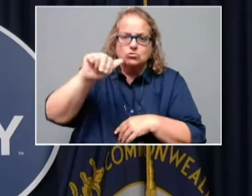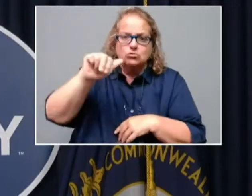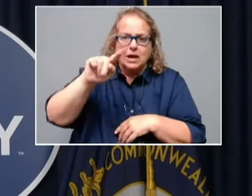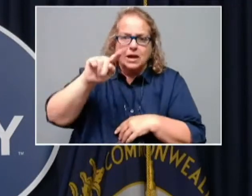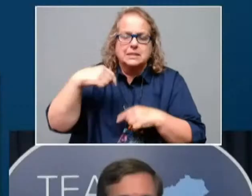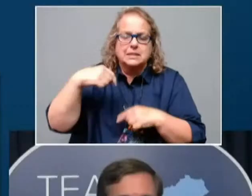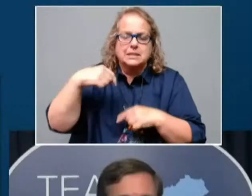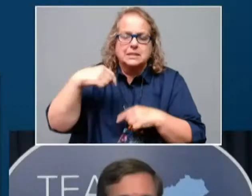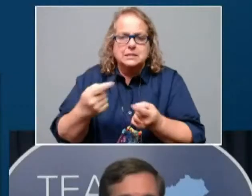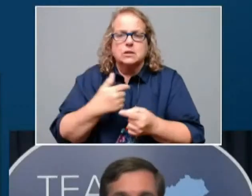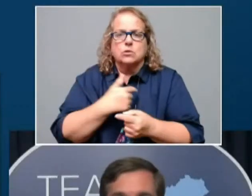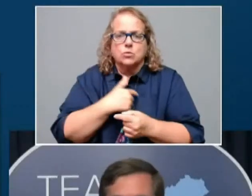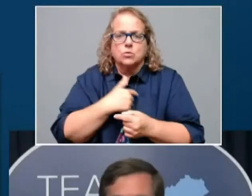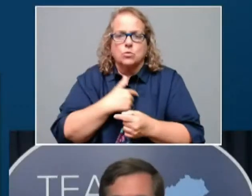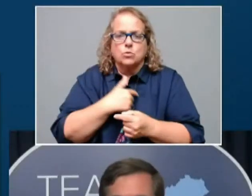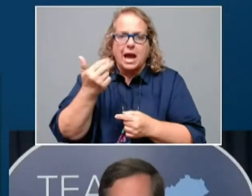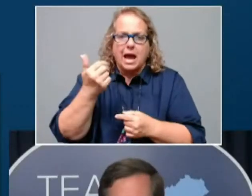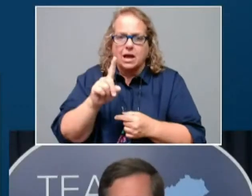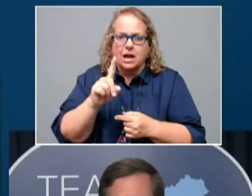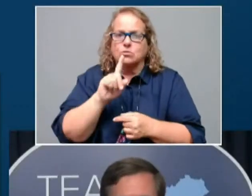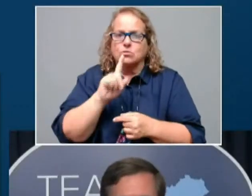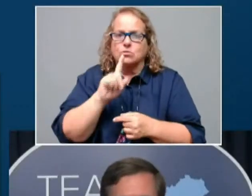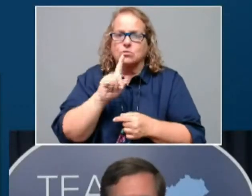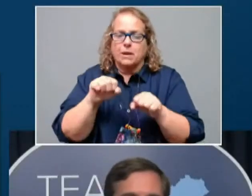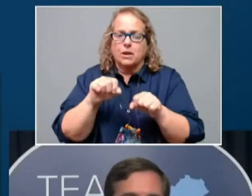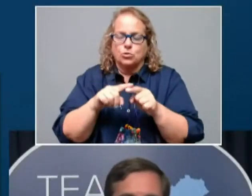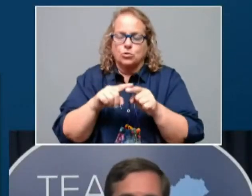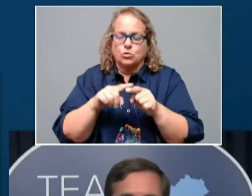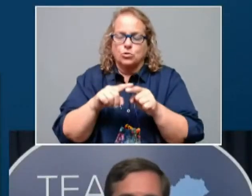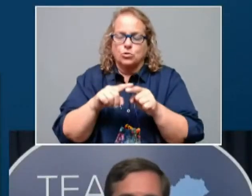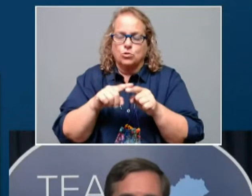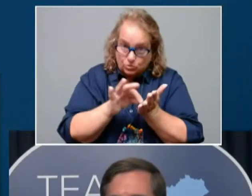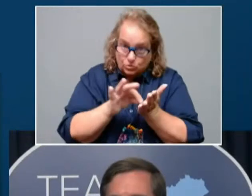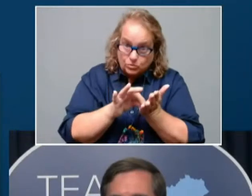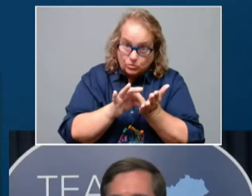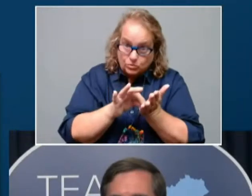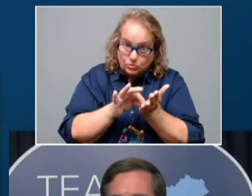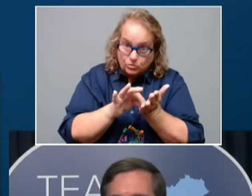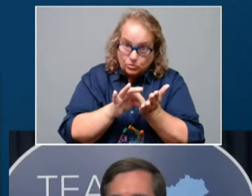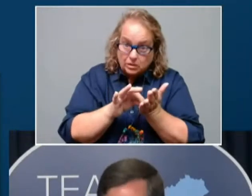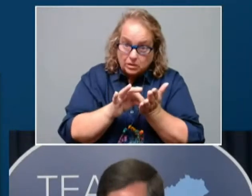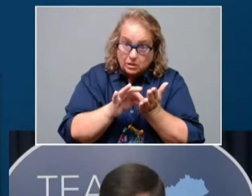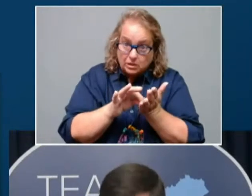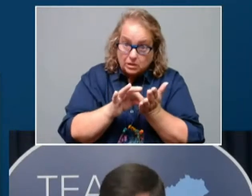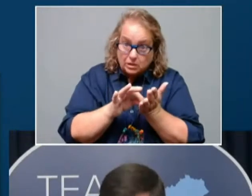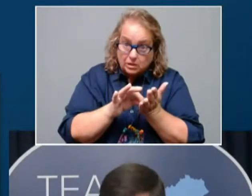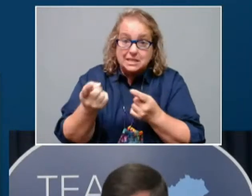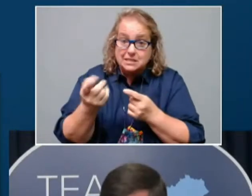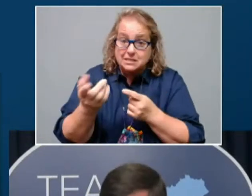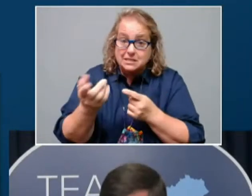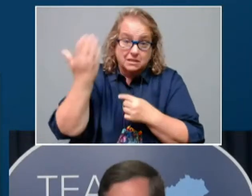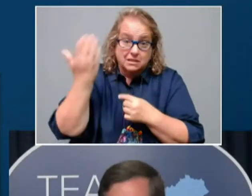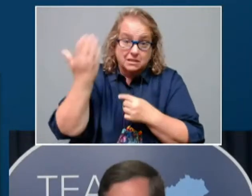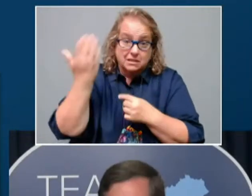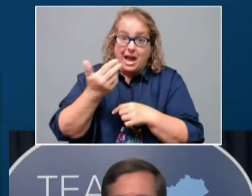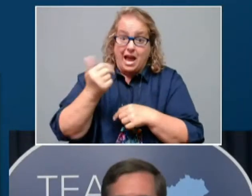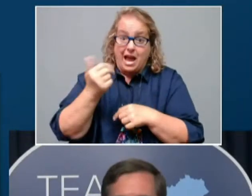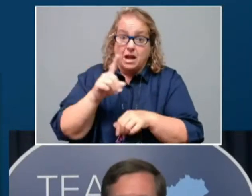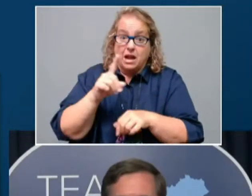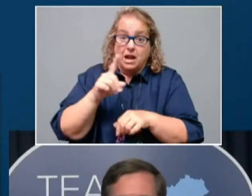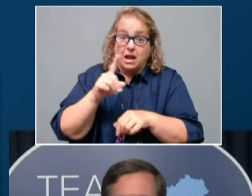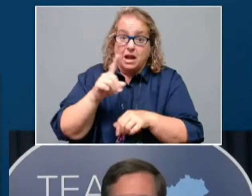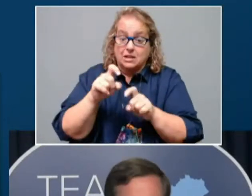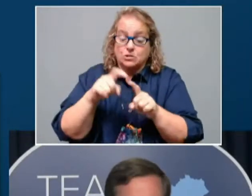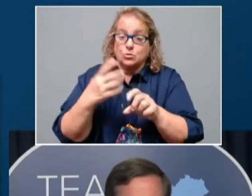had the true ability to calculate a positivity rate. In other words, since we have had enough testing to get an accurate